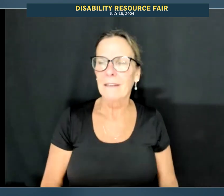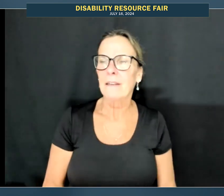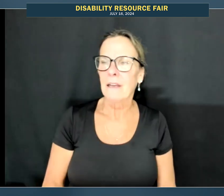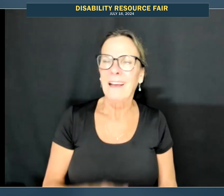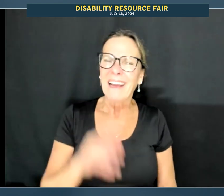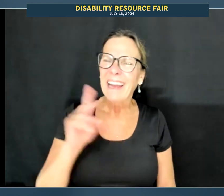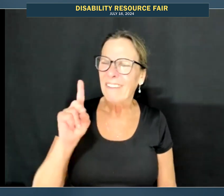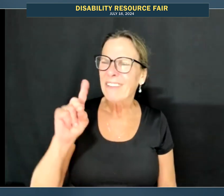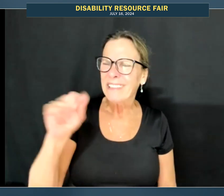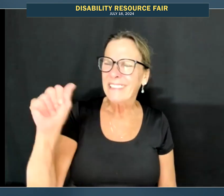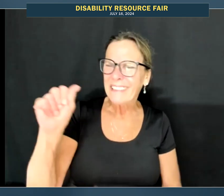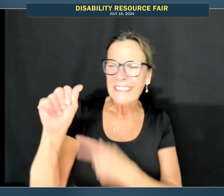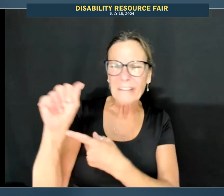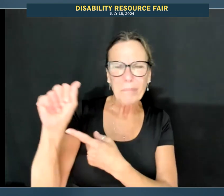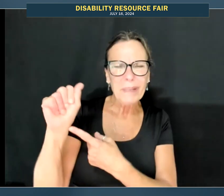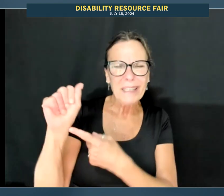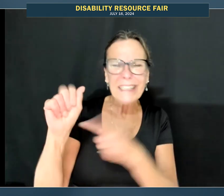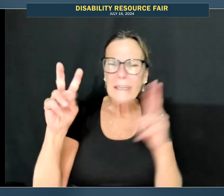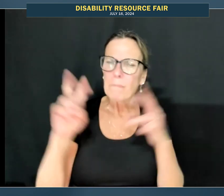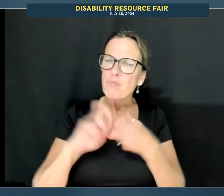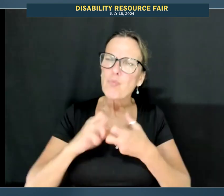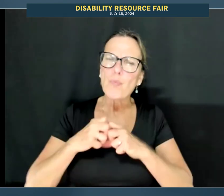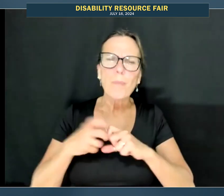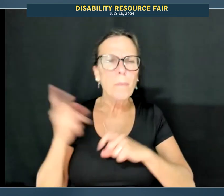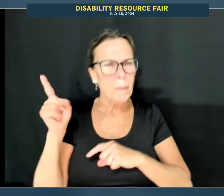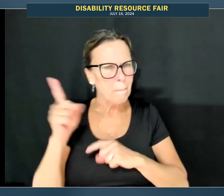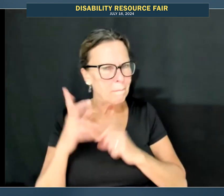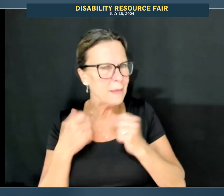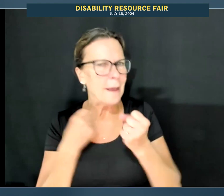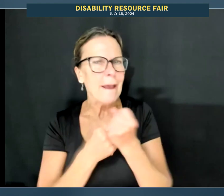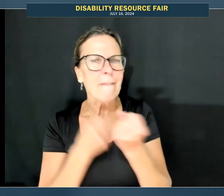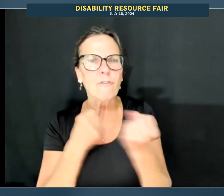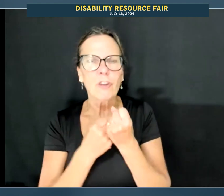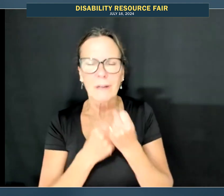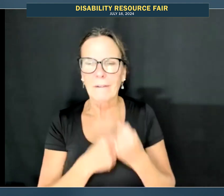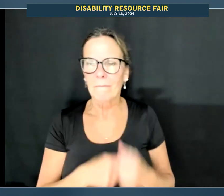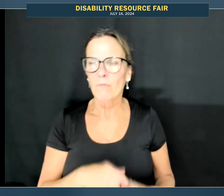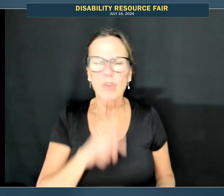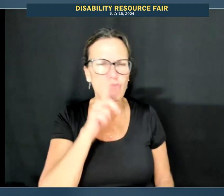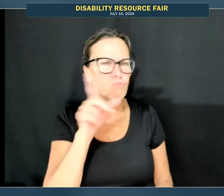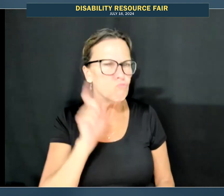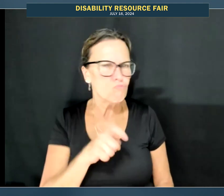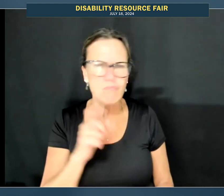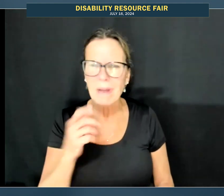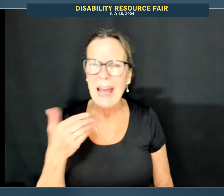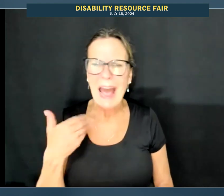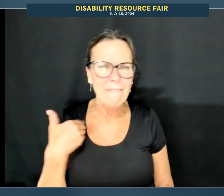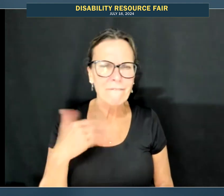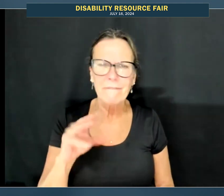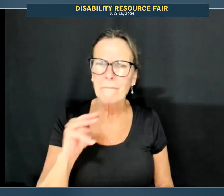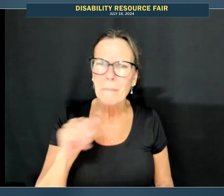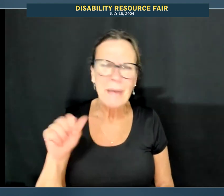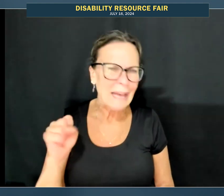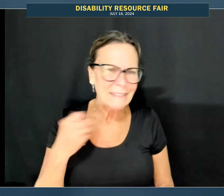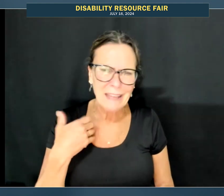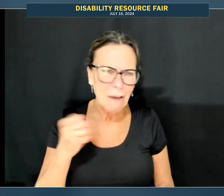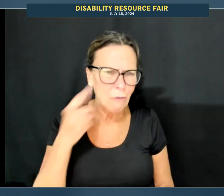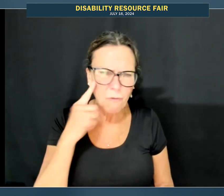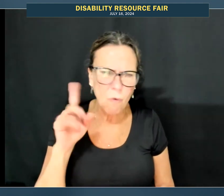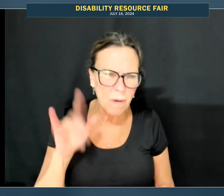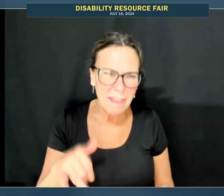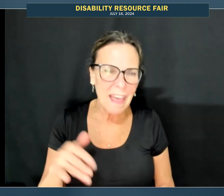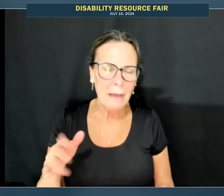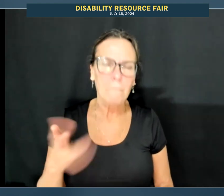disability-related issues. They don't need to have MassHealth for that or anything like that, only to have